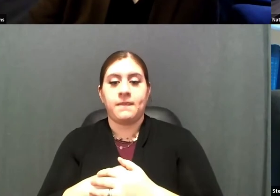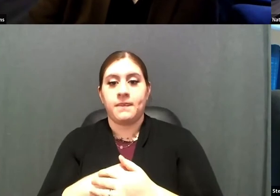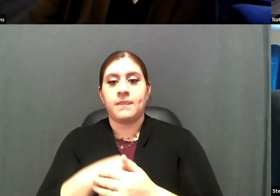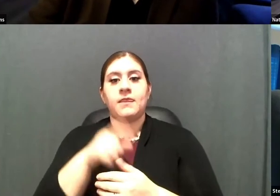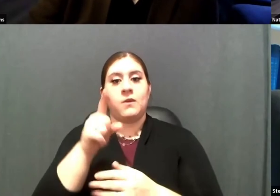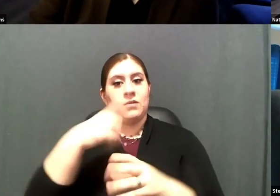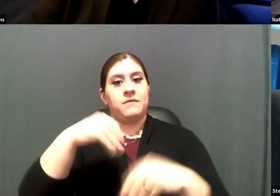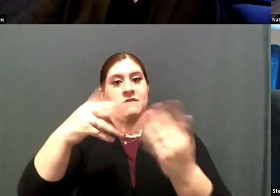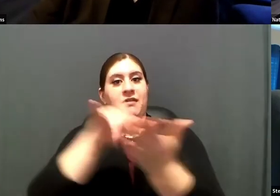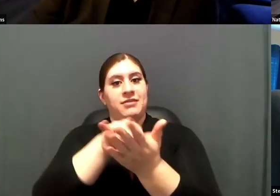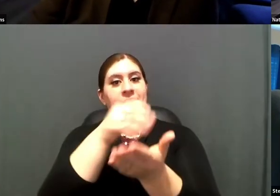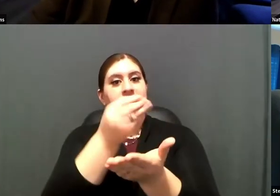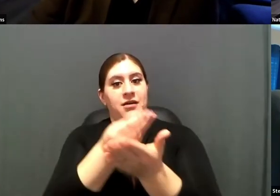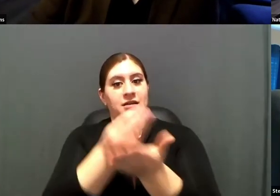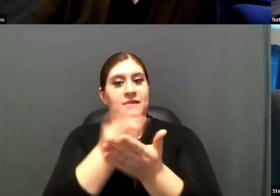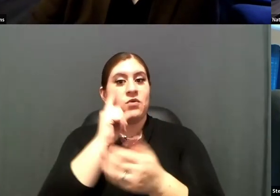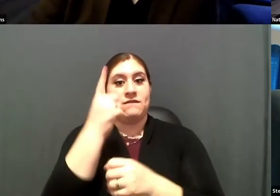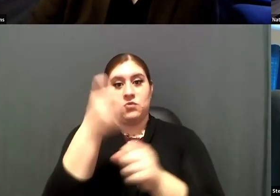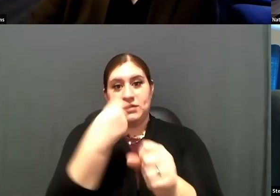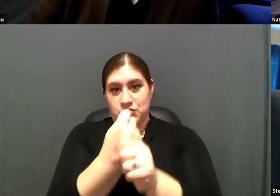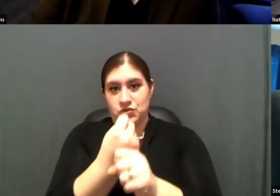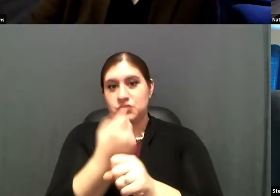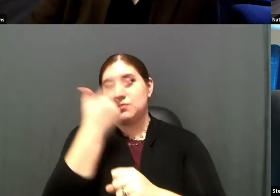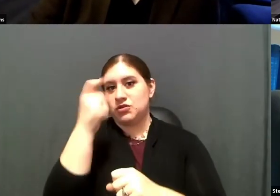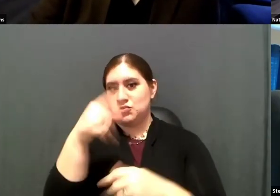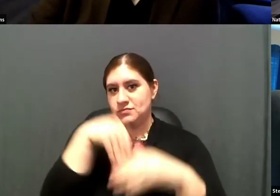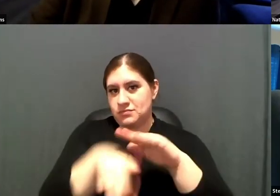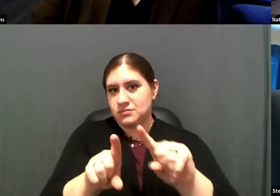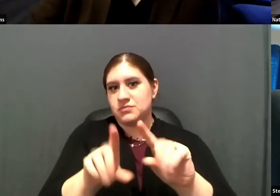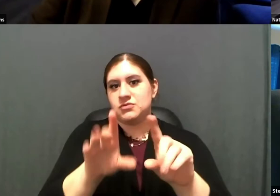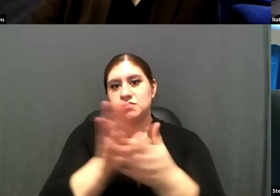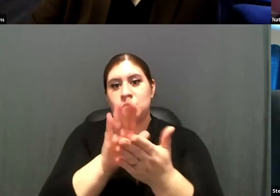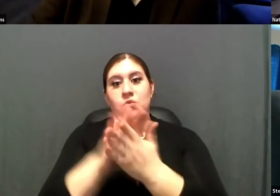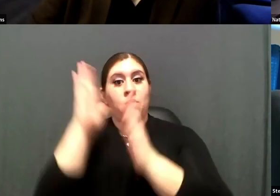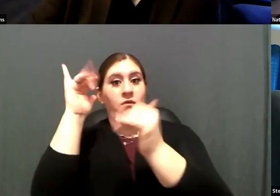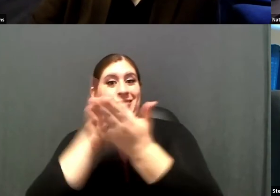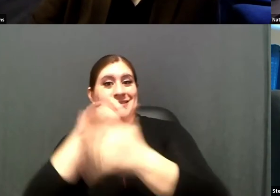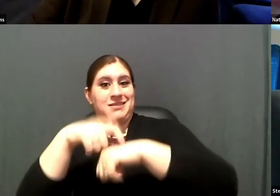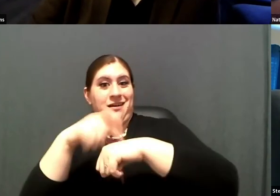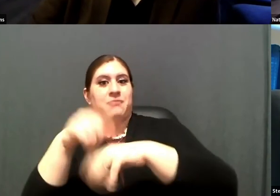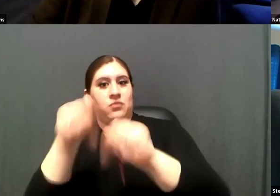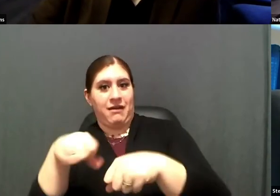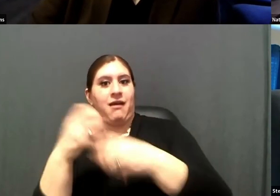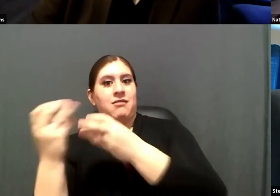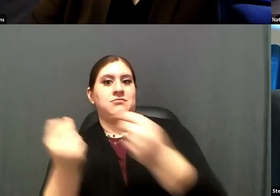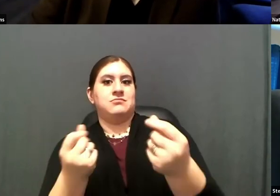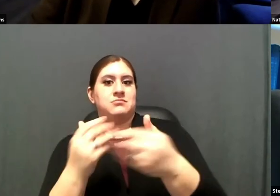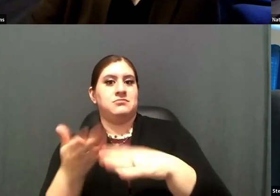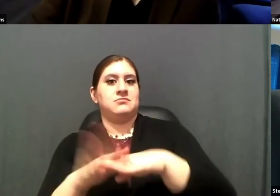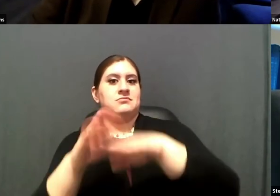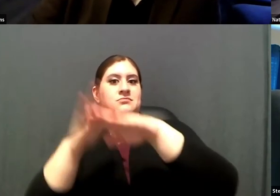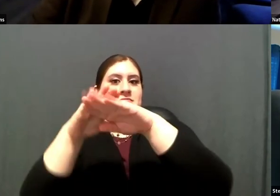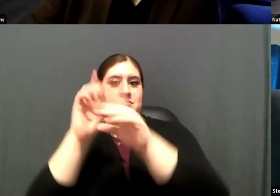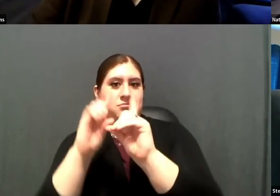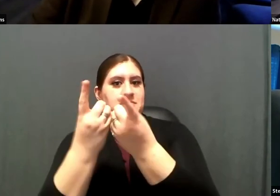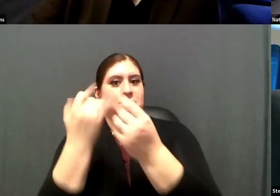we give you those funding supports for the first year that you're in school. And hopefully by that time, you're able to, work your way through the department if there's any